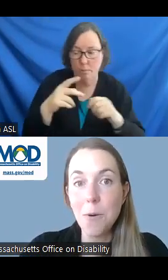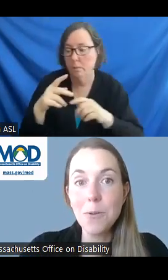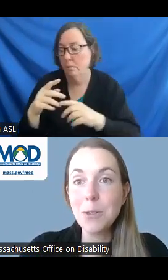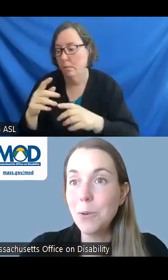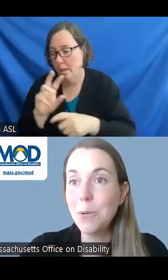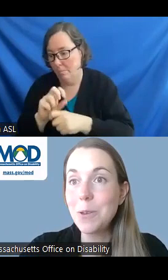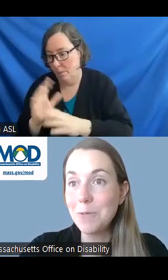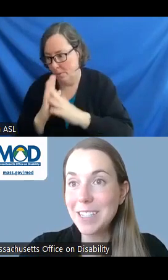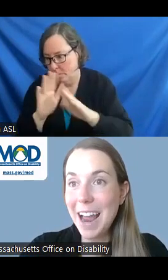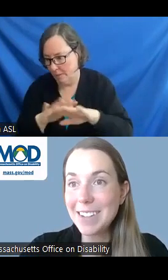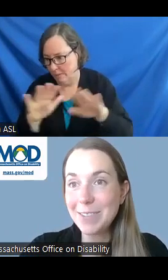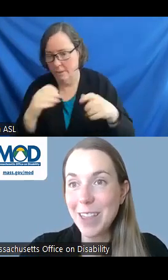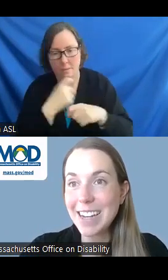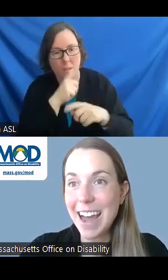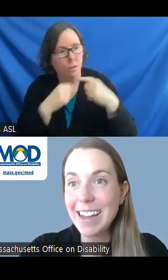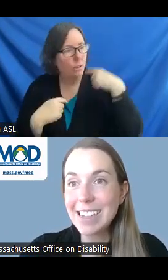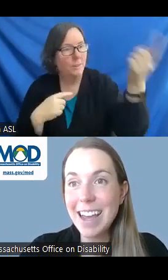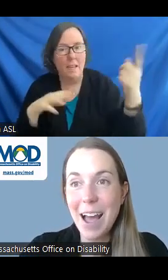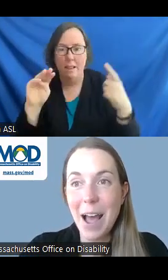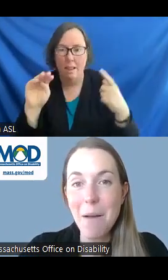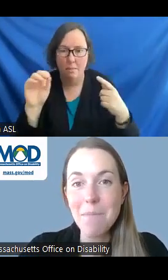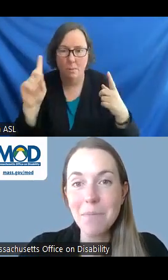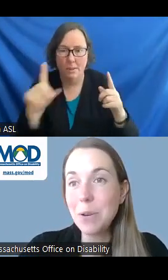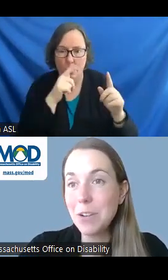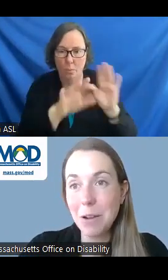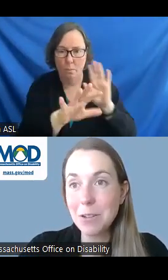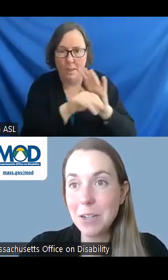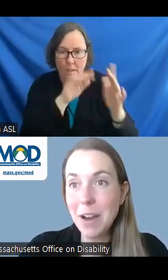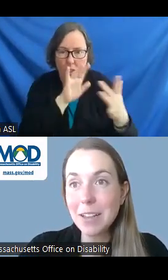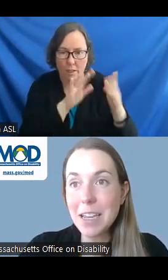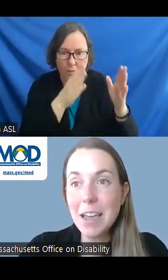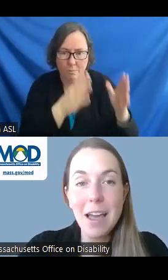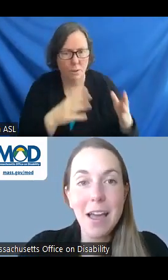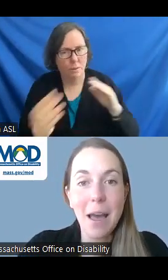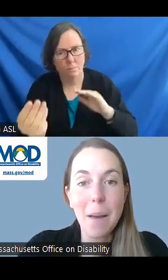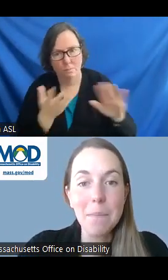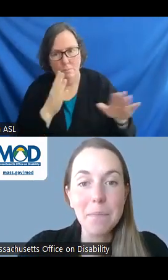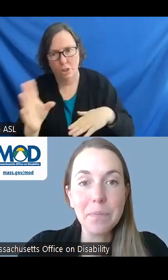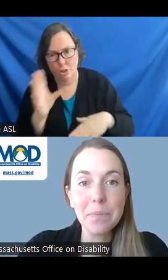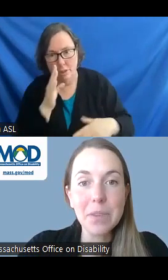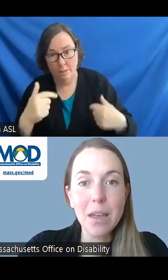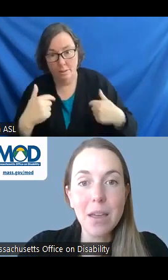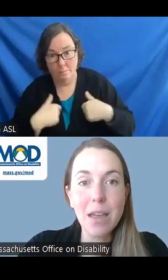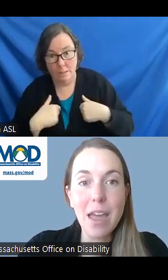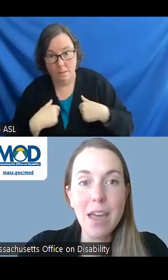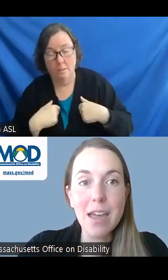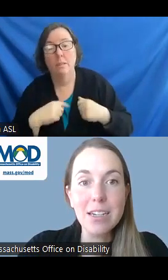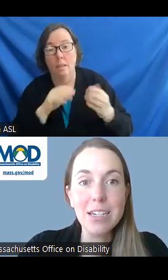Disability knows who you've assigned for that task. You can reach out to me directly, and